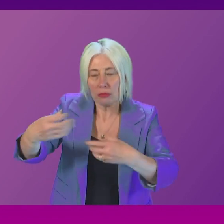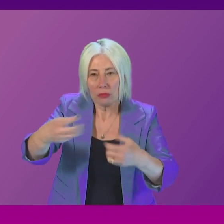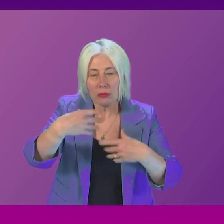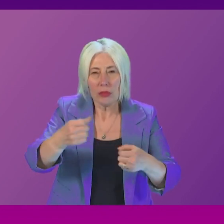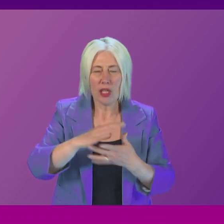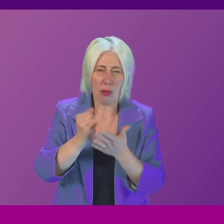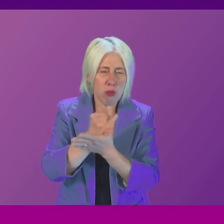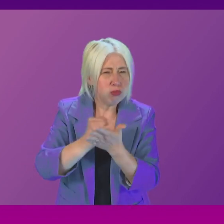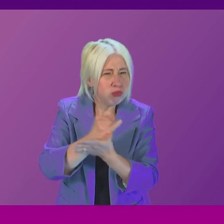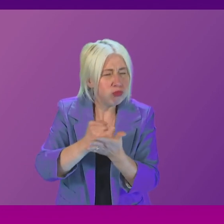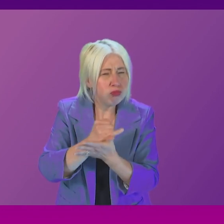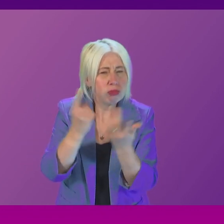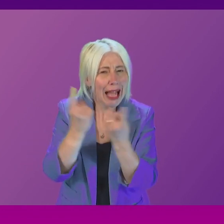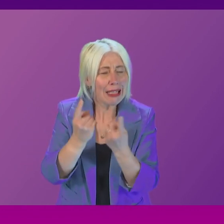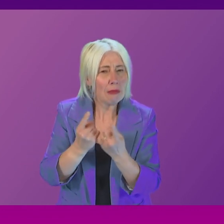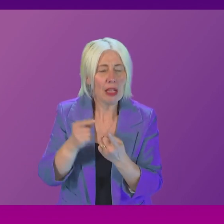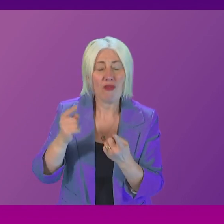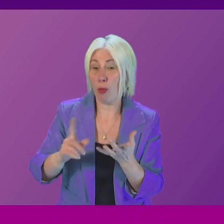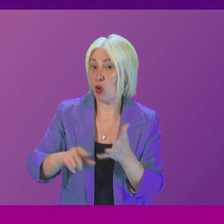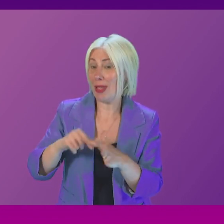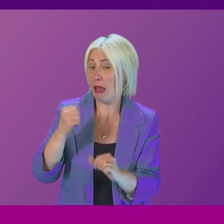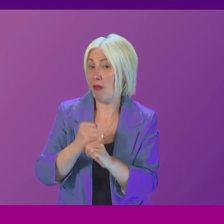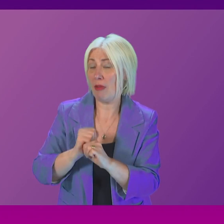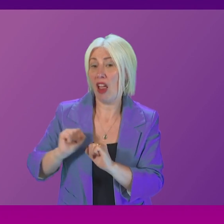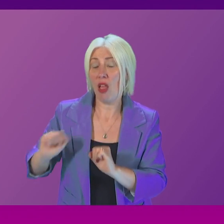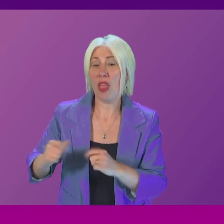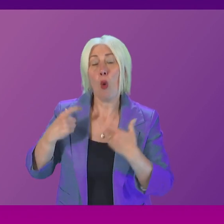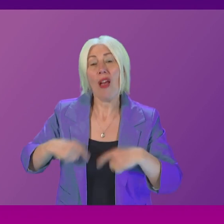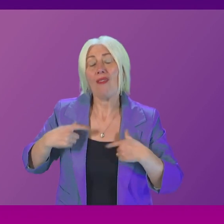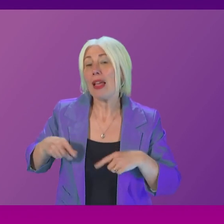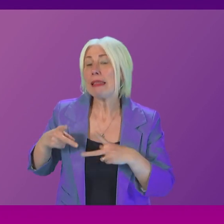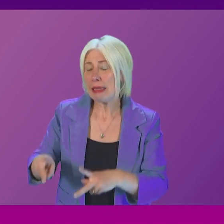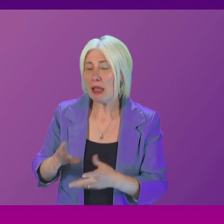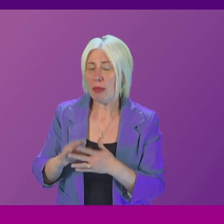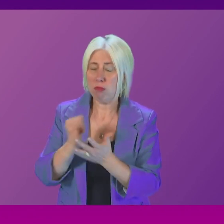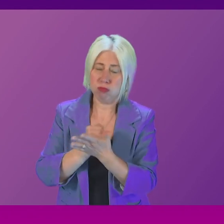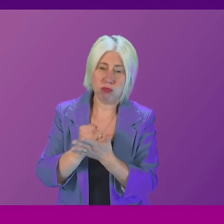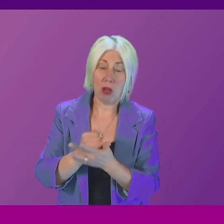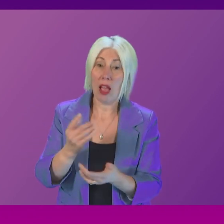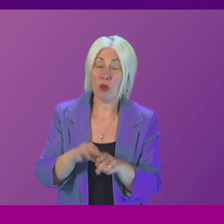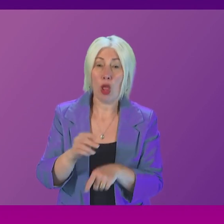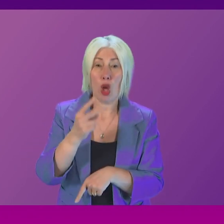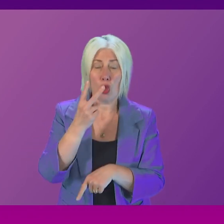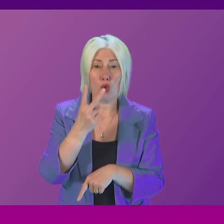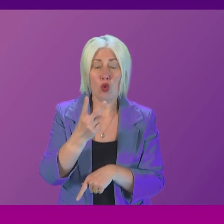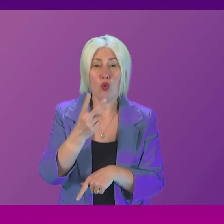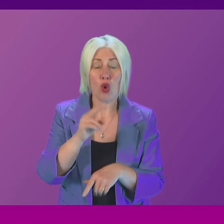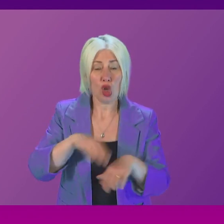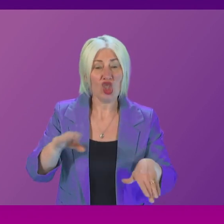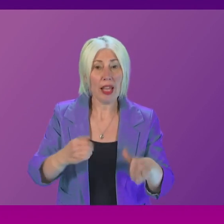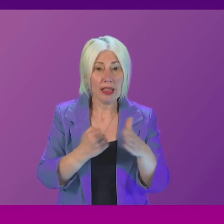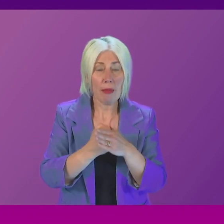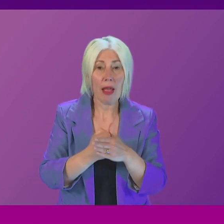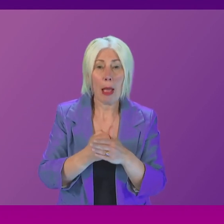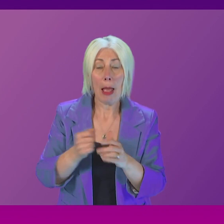detrimental aspects of the UK government's welfare system, and in particular the two-child limit, the benefit